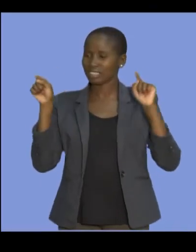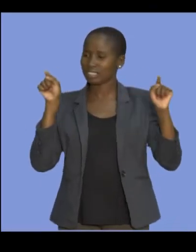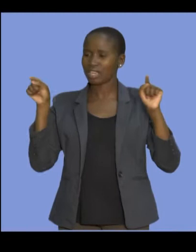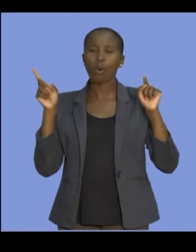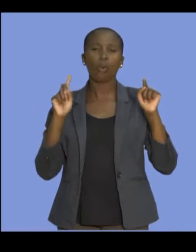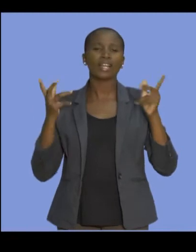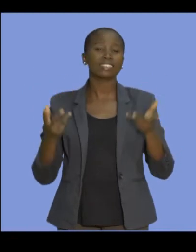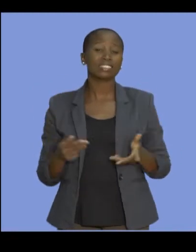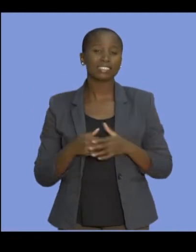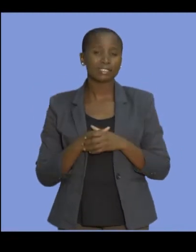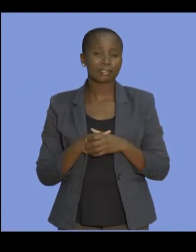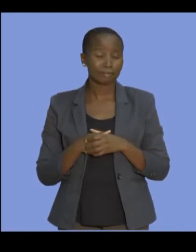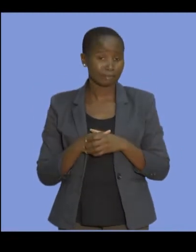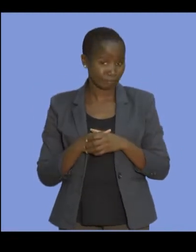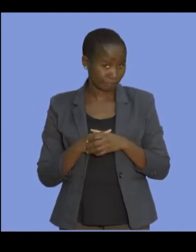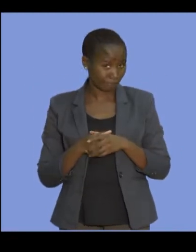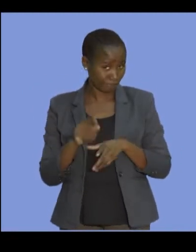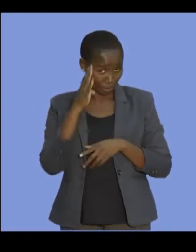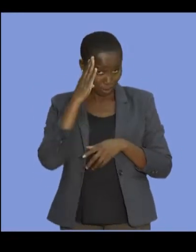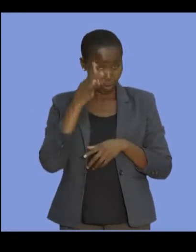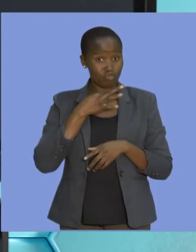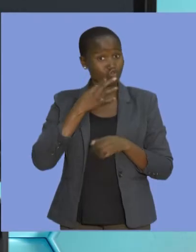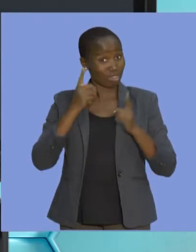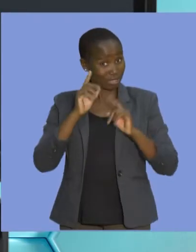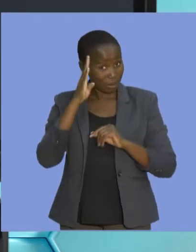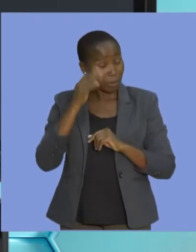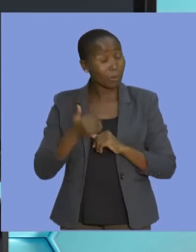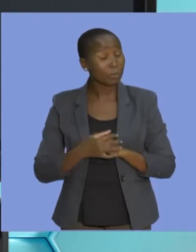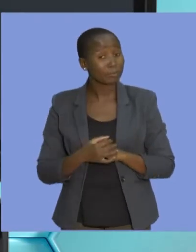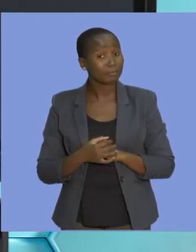company? Do you know what is the risk? How do you choose that?